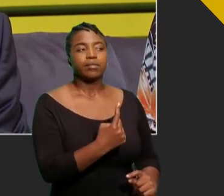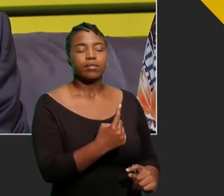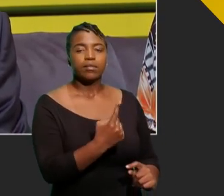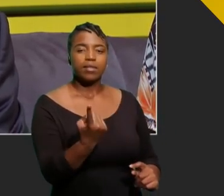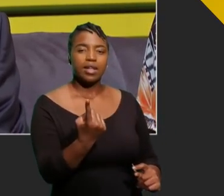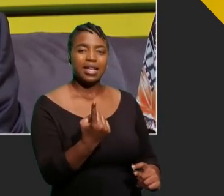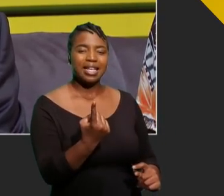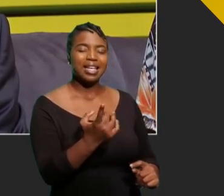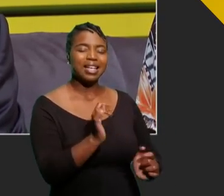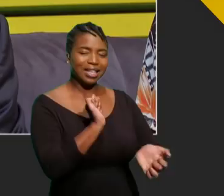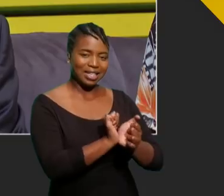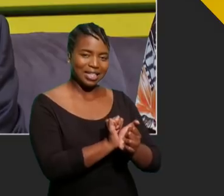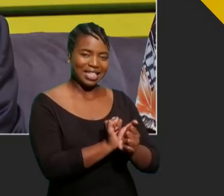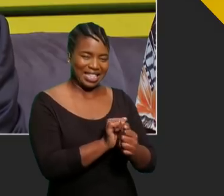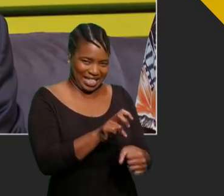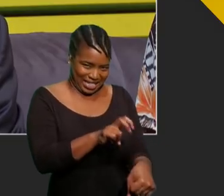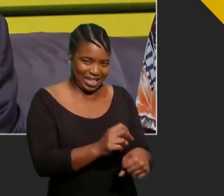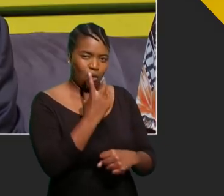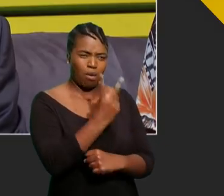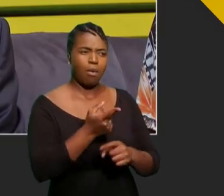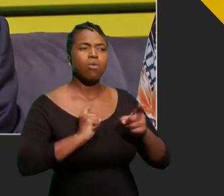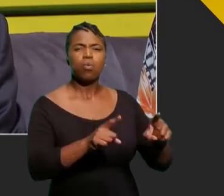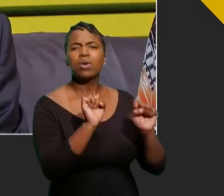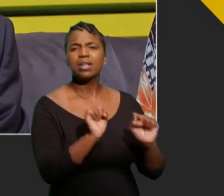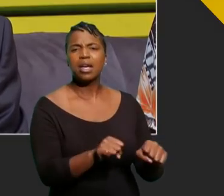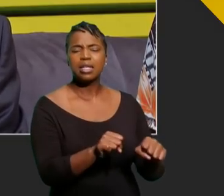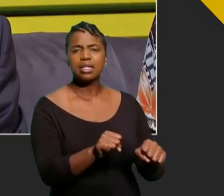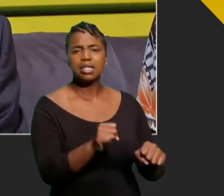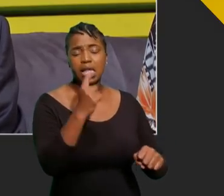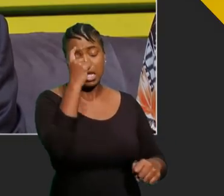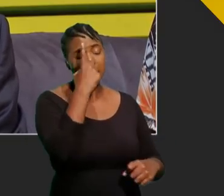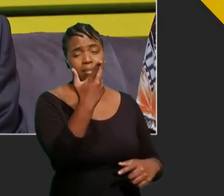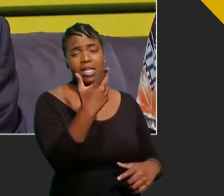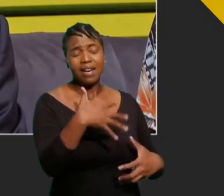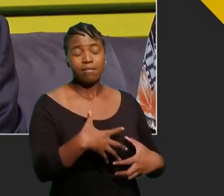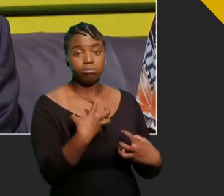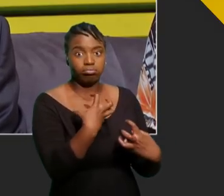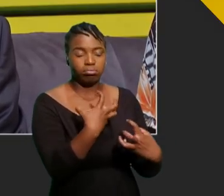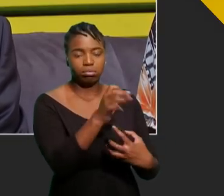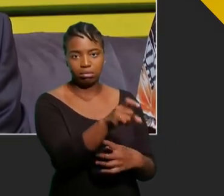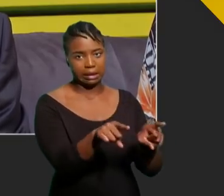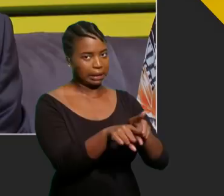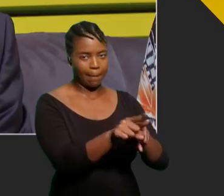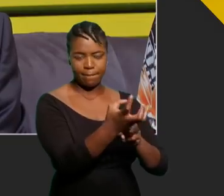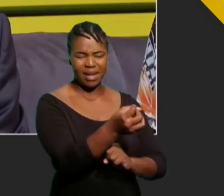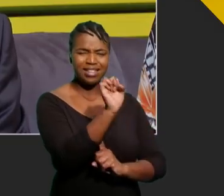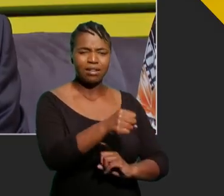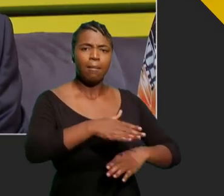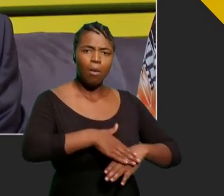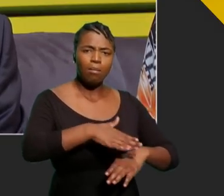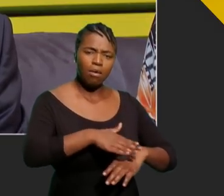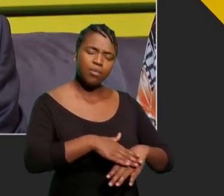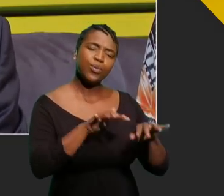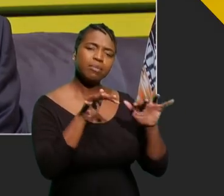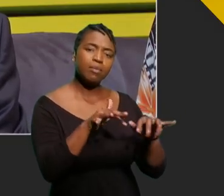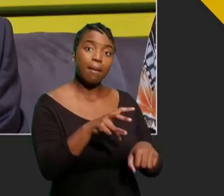if prosecution we need to see results as quickly as possible. And I think that I share that frustration. I think that we need to see more and more